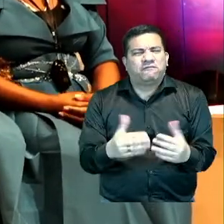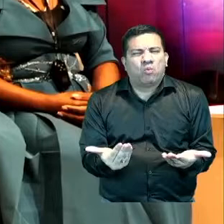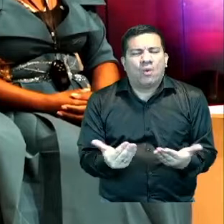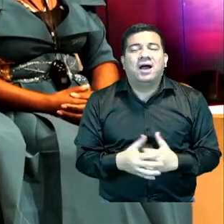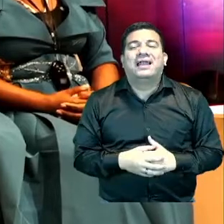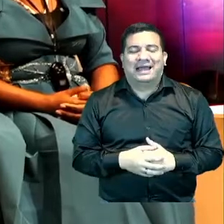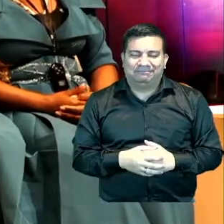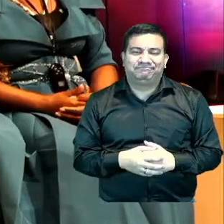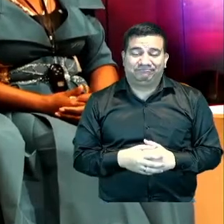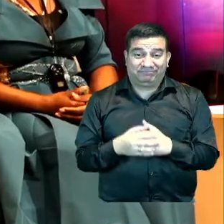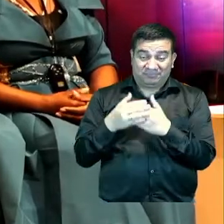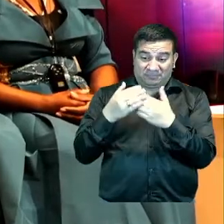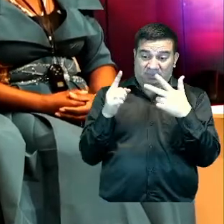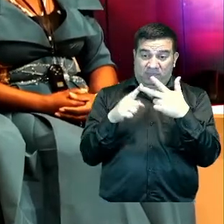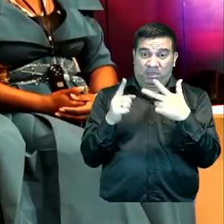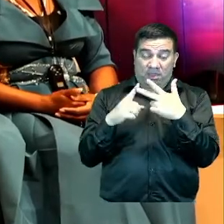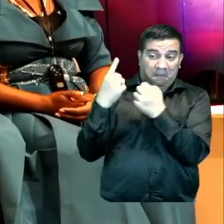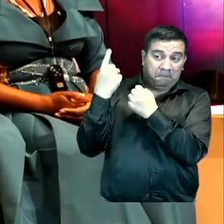retain